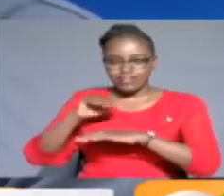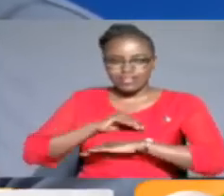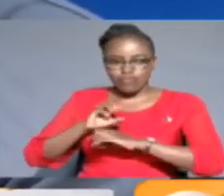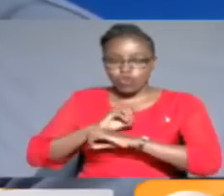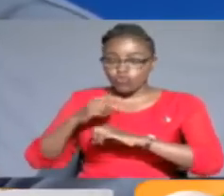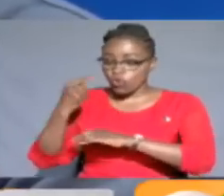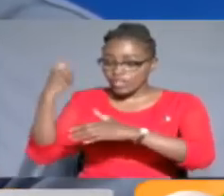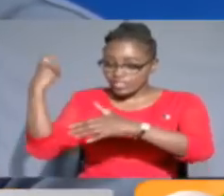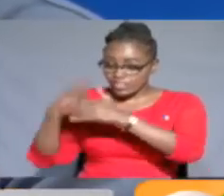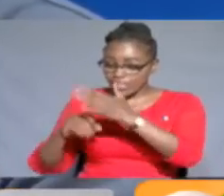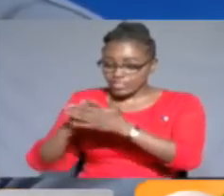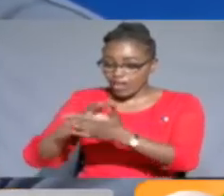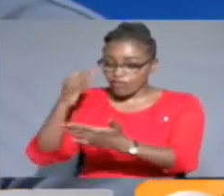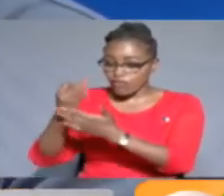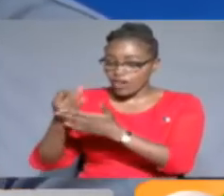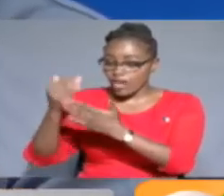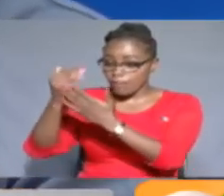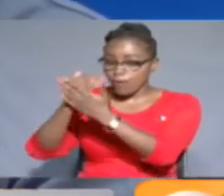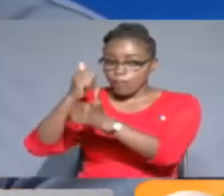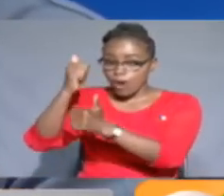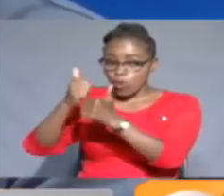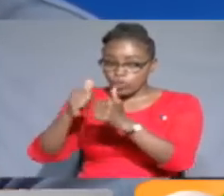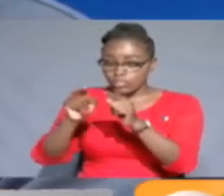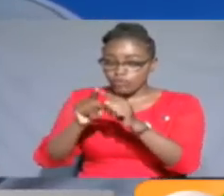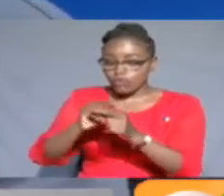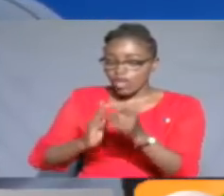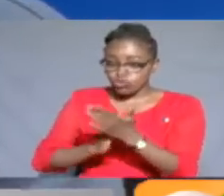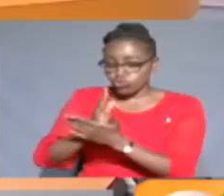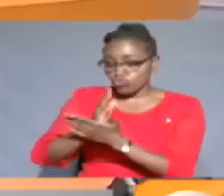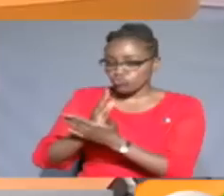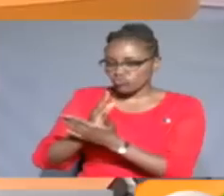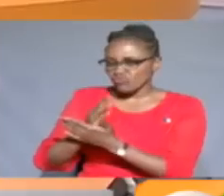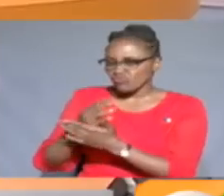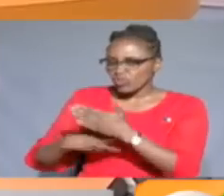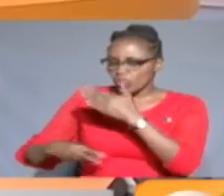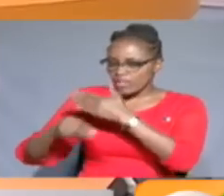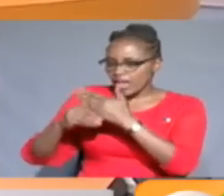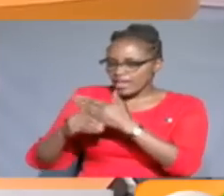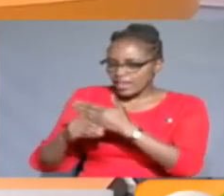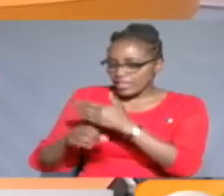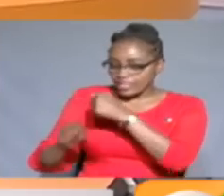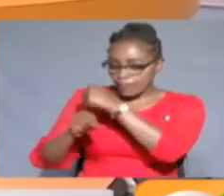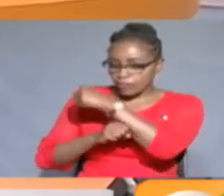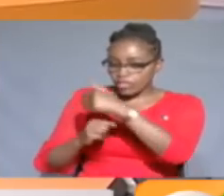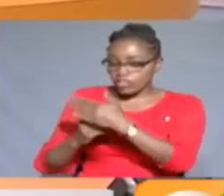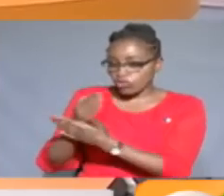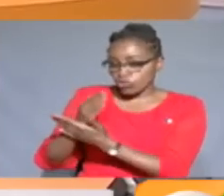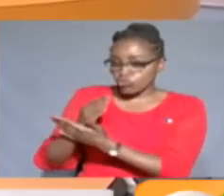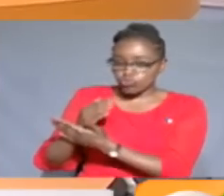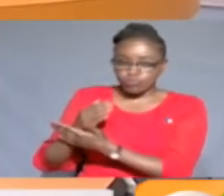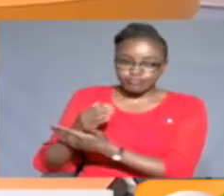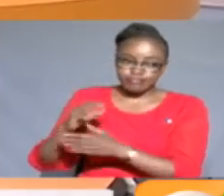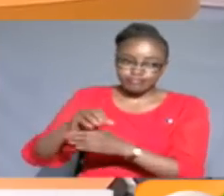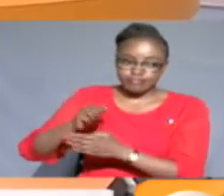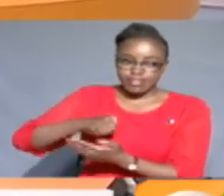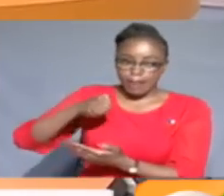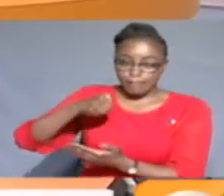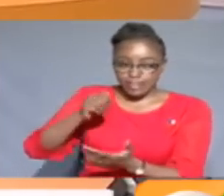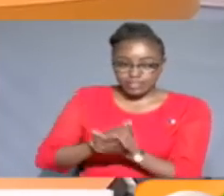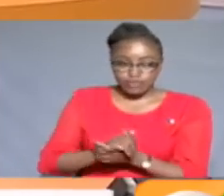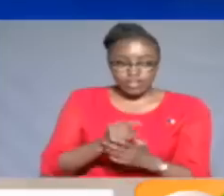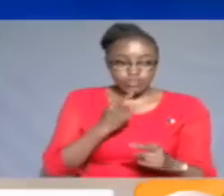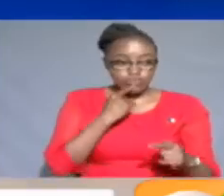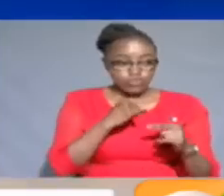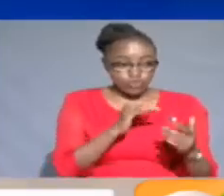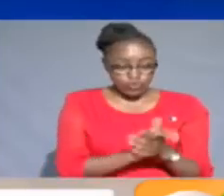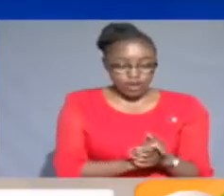tax-funded program that is probably supplemented by donor aid. Clearly, it's not enough. Yeah. And I mean, let's talk to